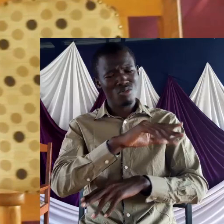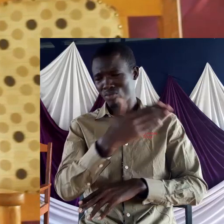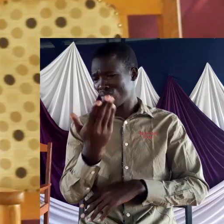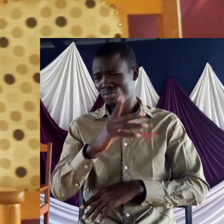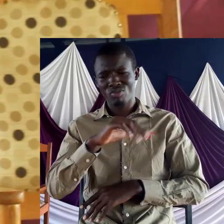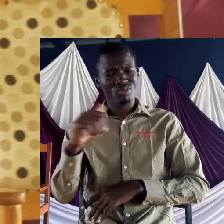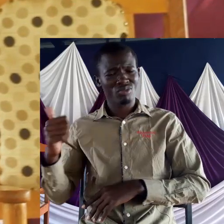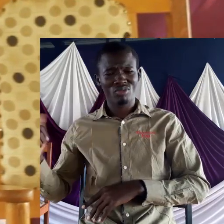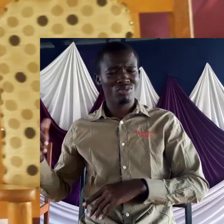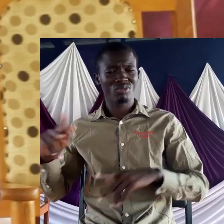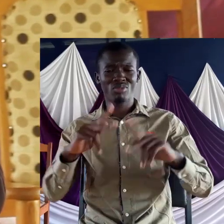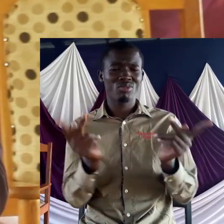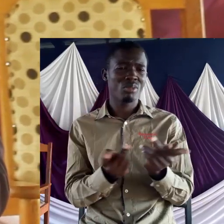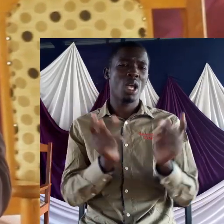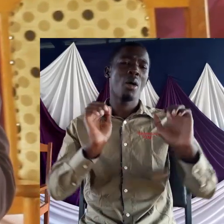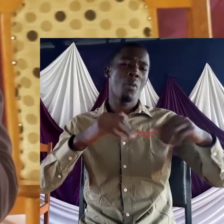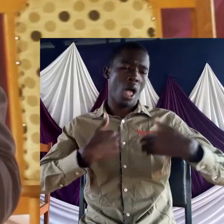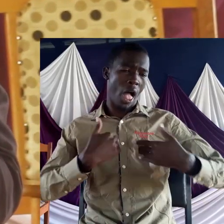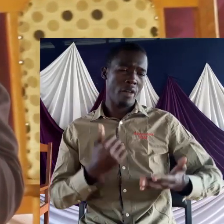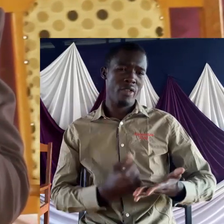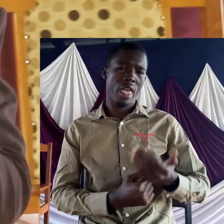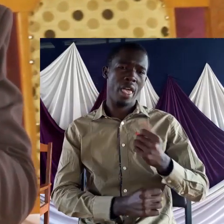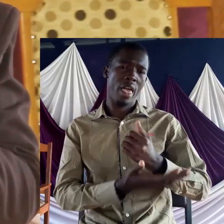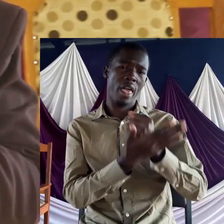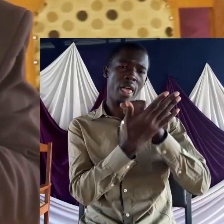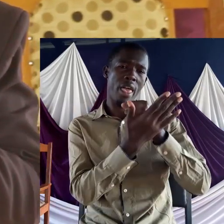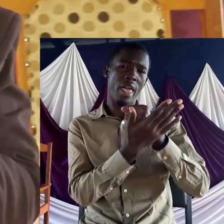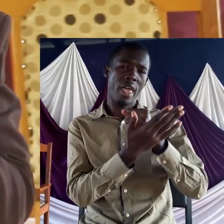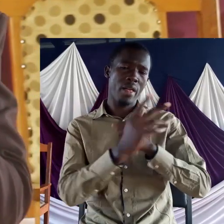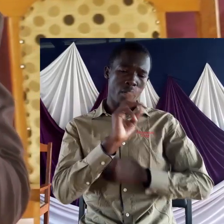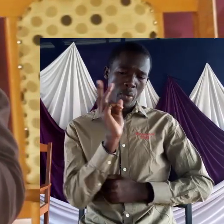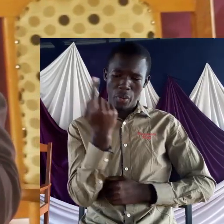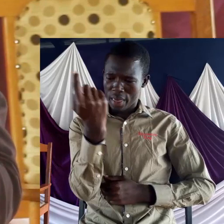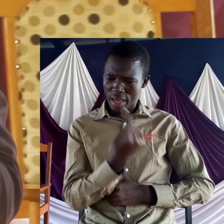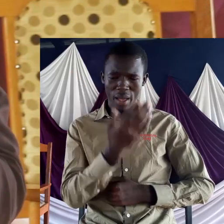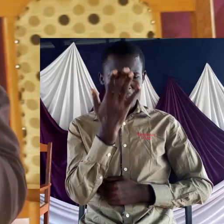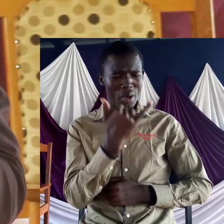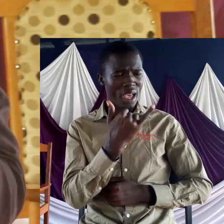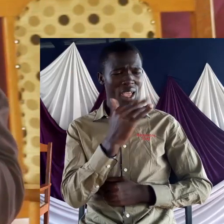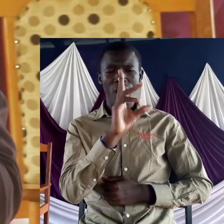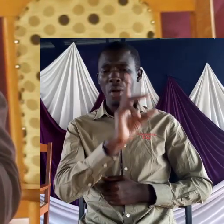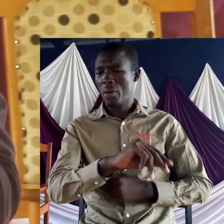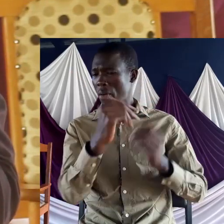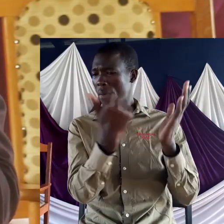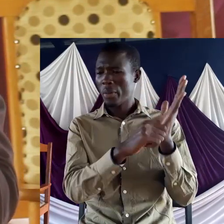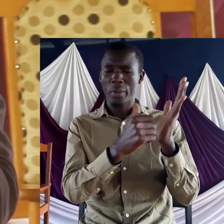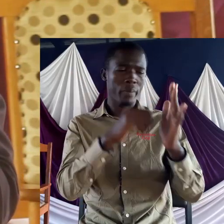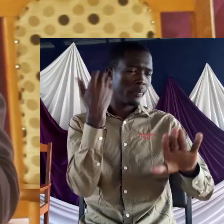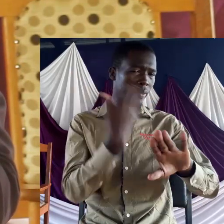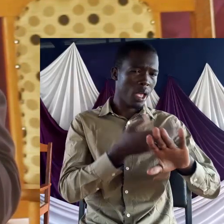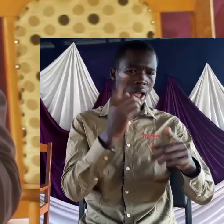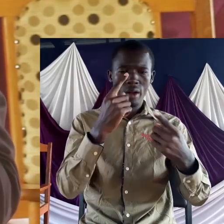we can get solution to our problems. We come to thee because there is no problem that is too difficult for